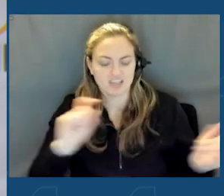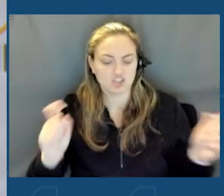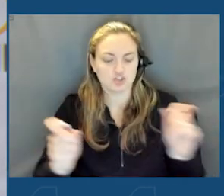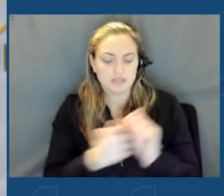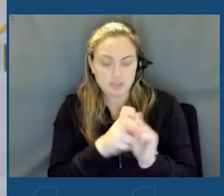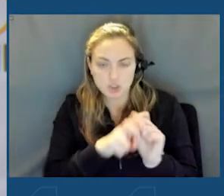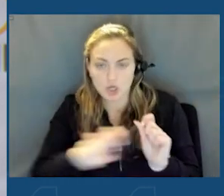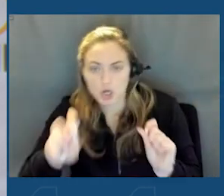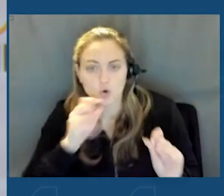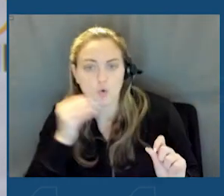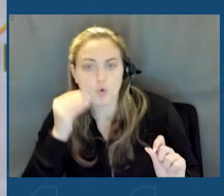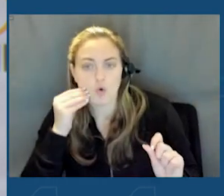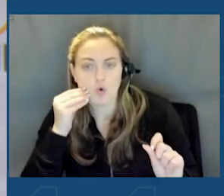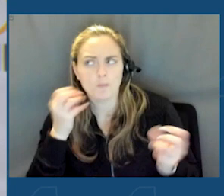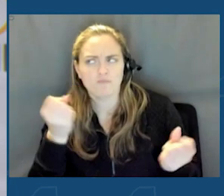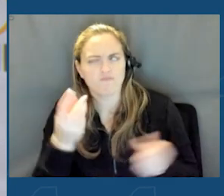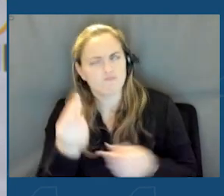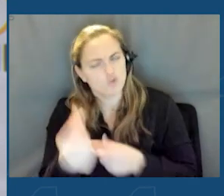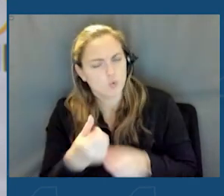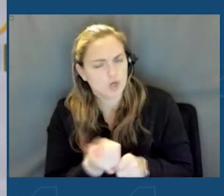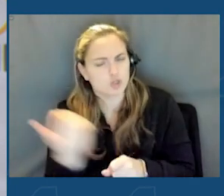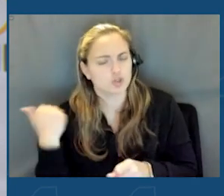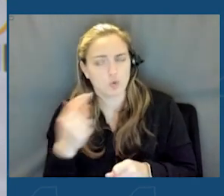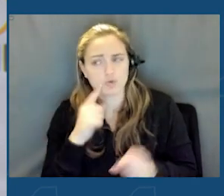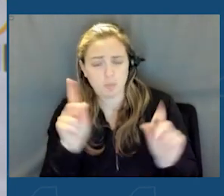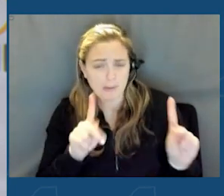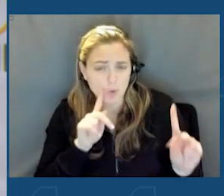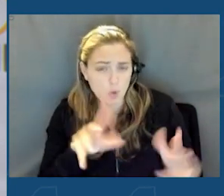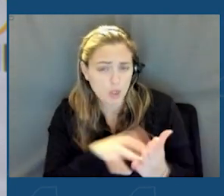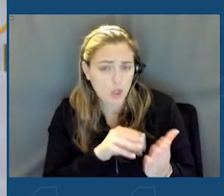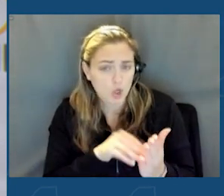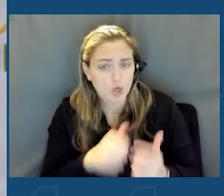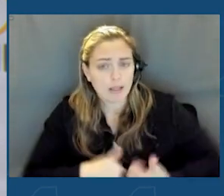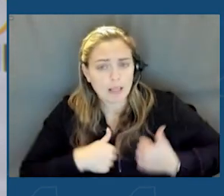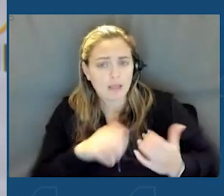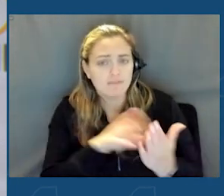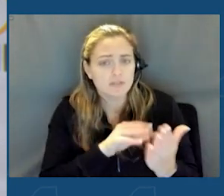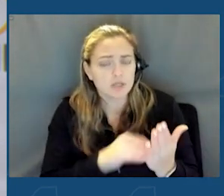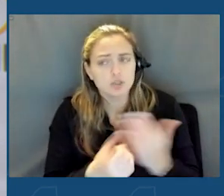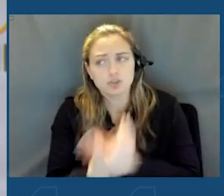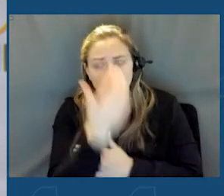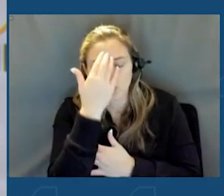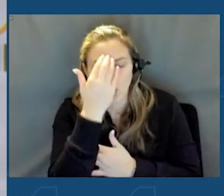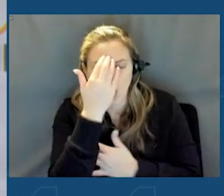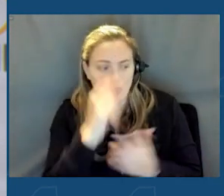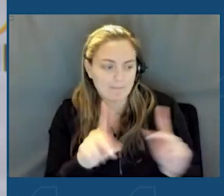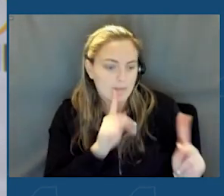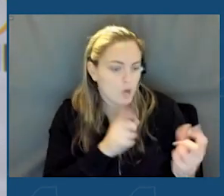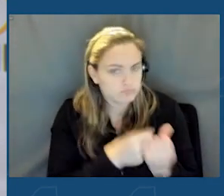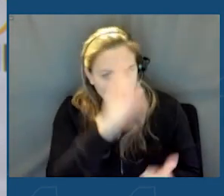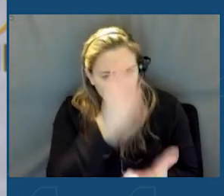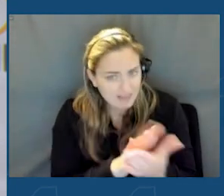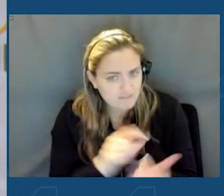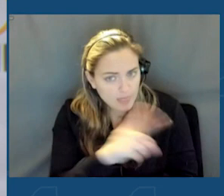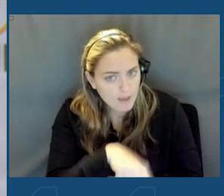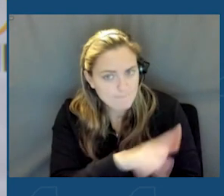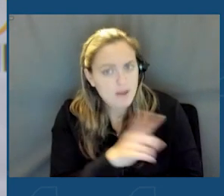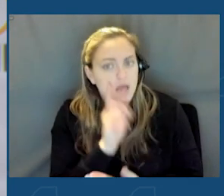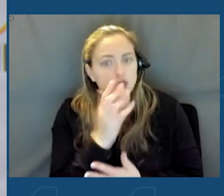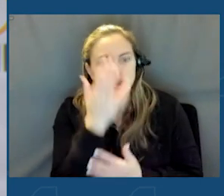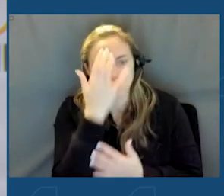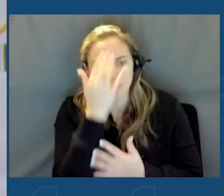ago. So people could all of a sudden learn life skills and to know that there are people who believed in them and really have a new path in